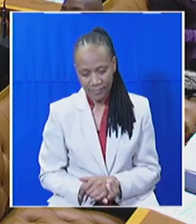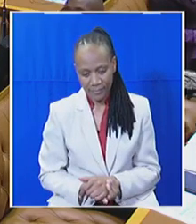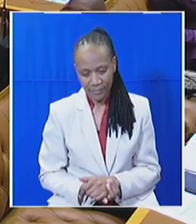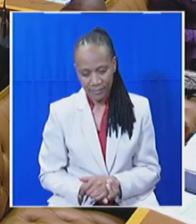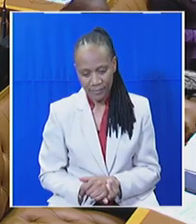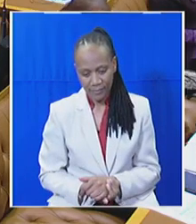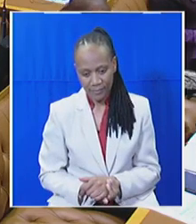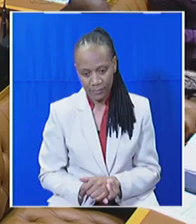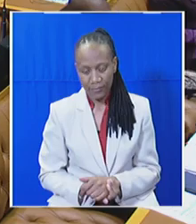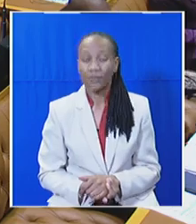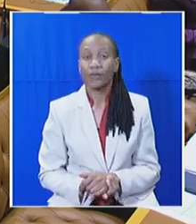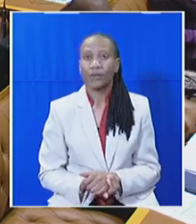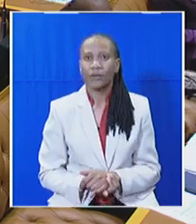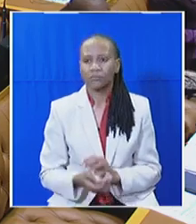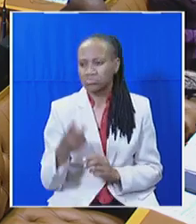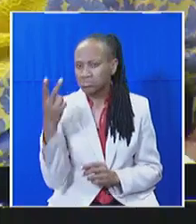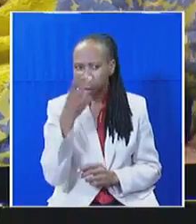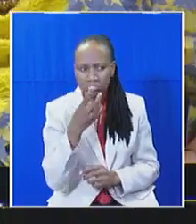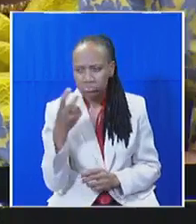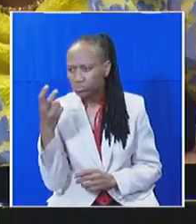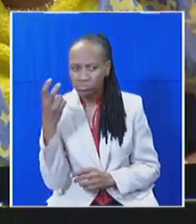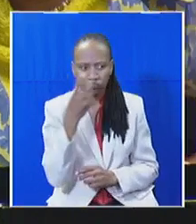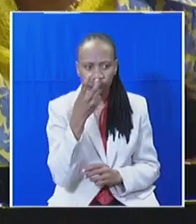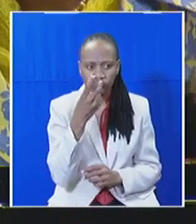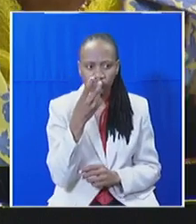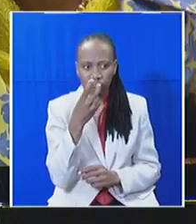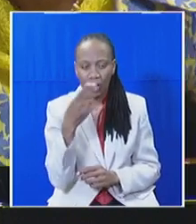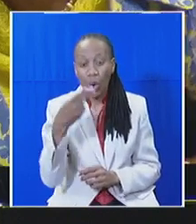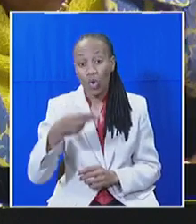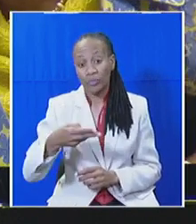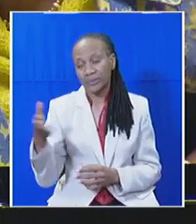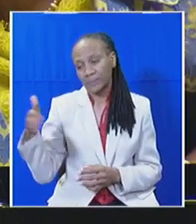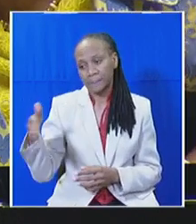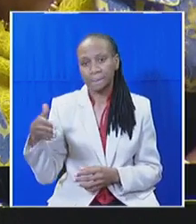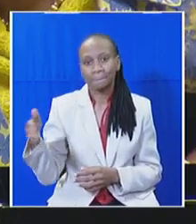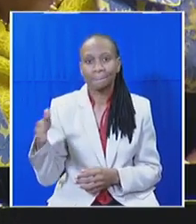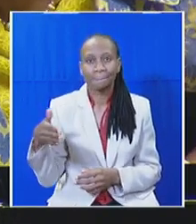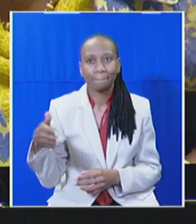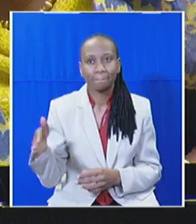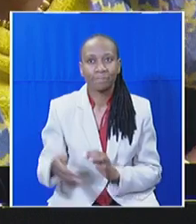It looks like Honorable Olomisa is not in the house.